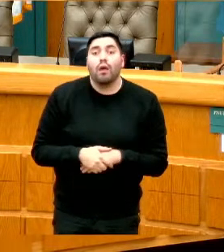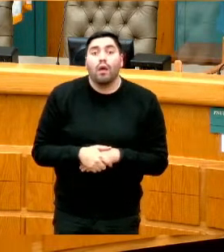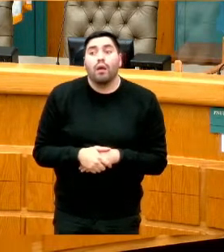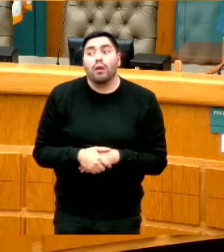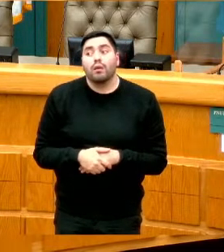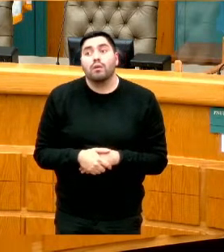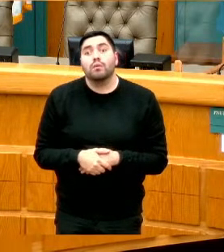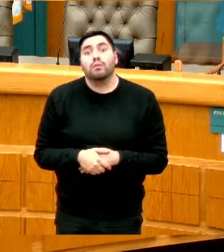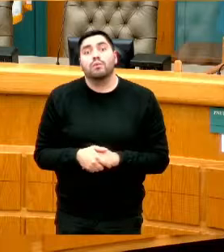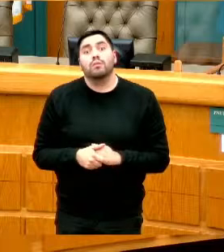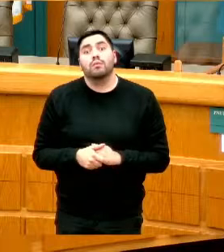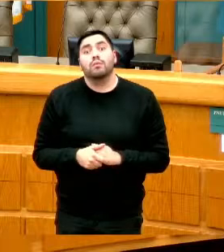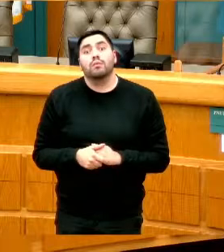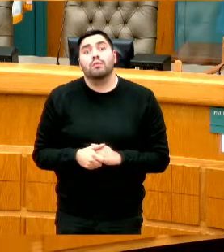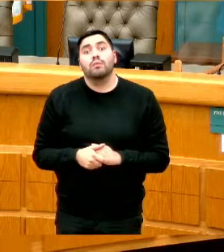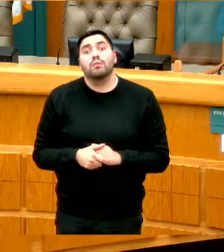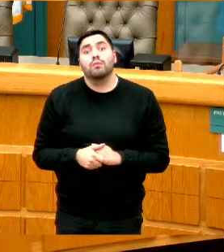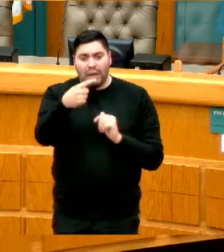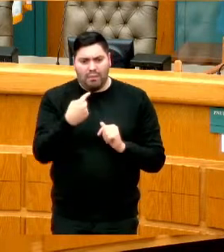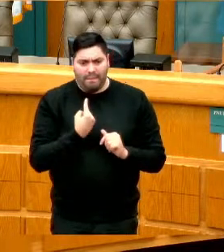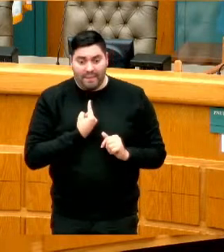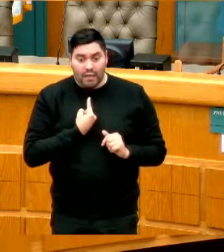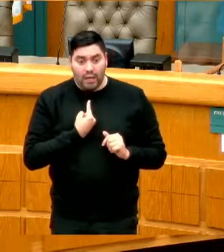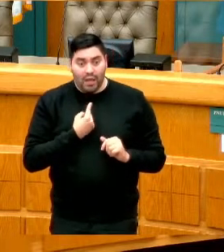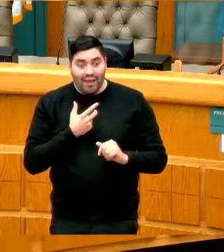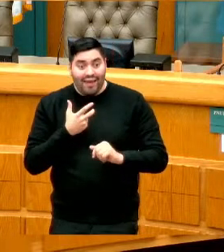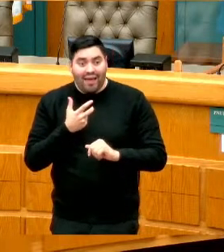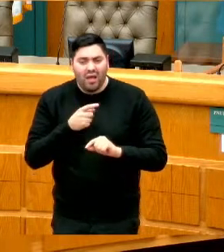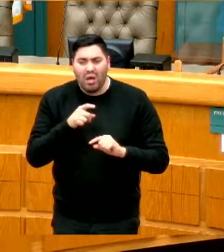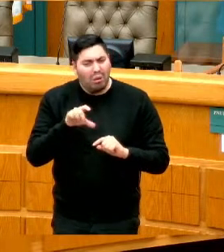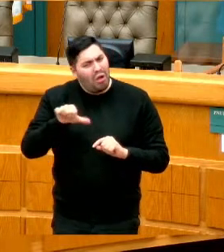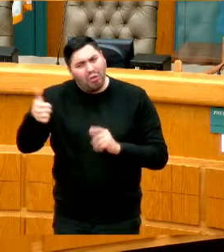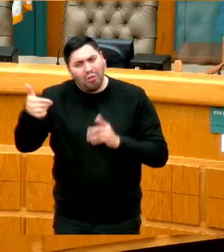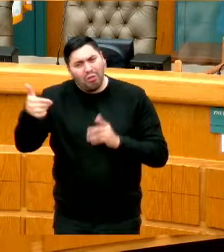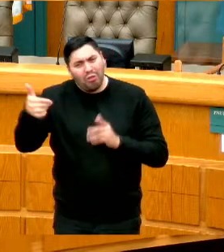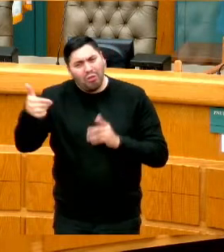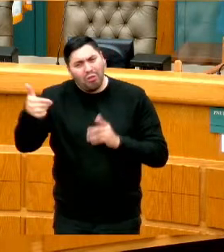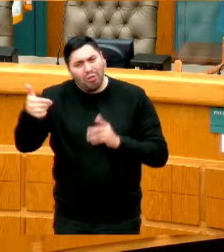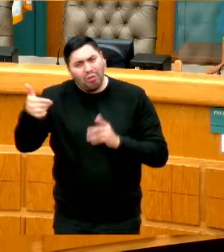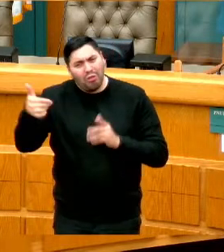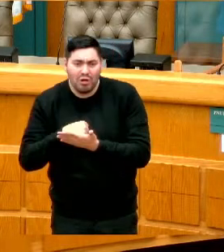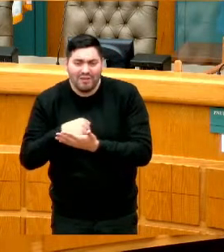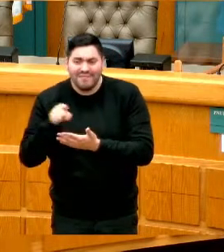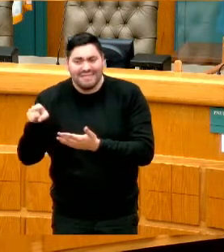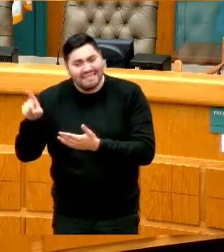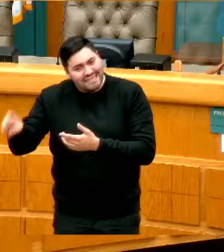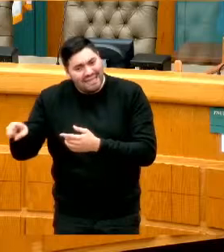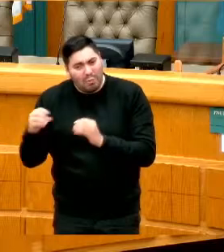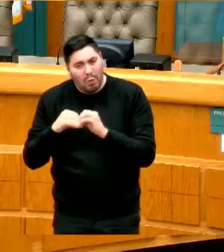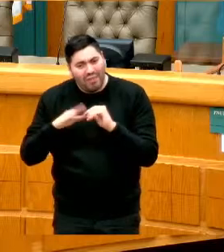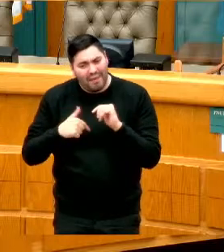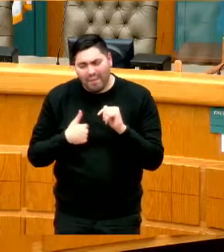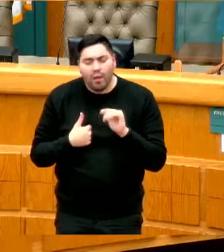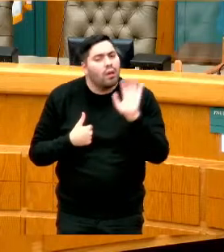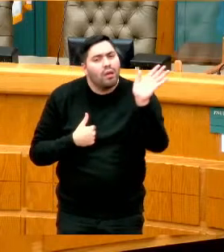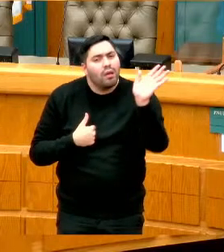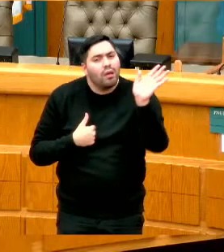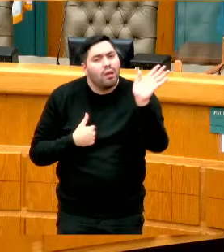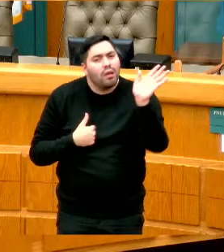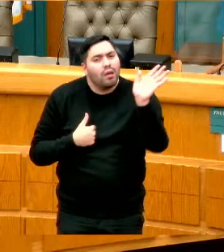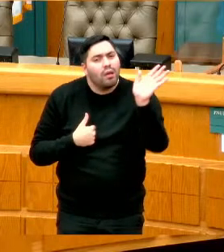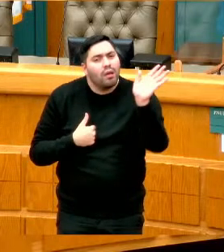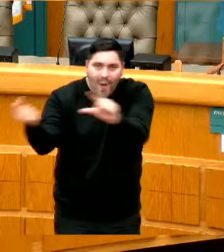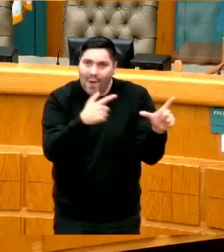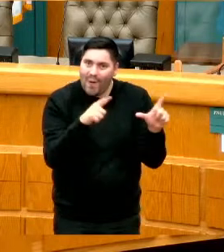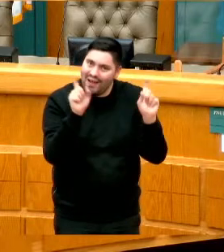pushing anybody out of the way that might be more deserving. It's here for all of us. Let me say that